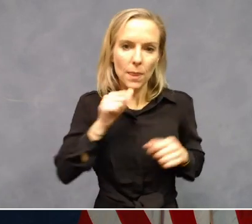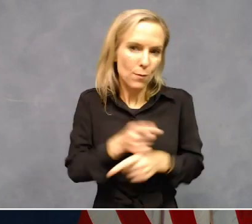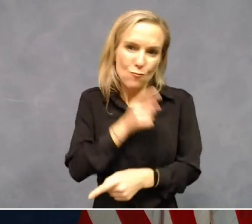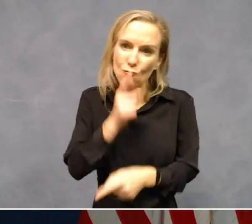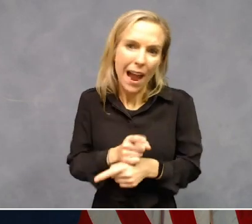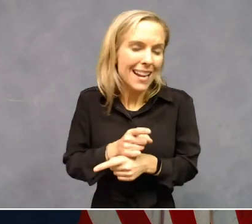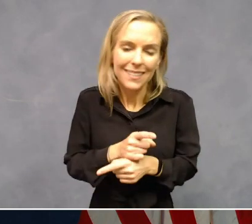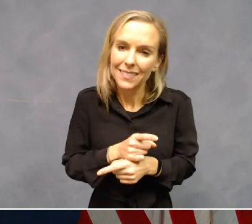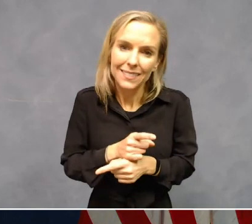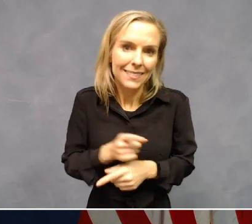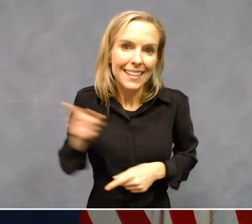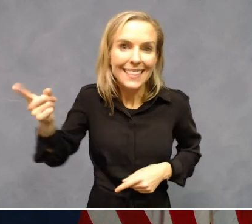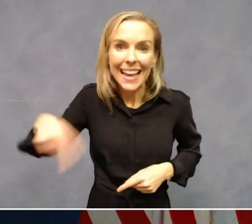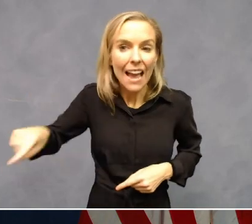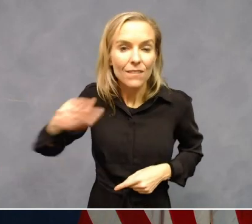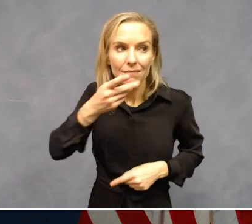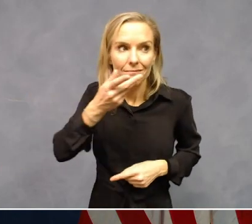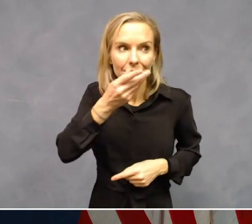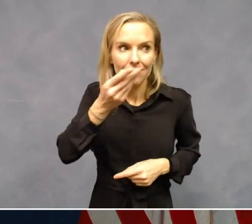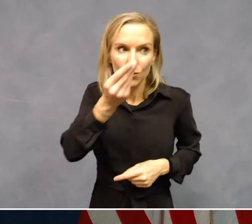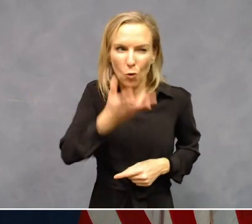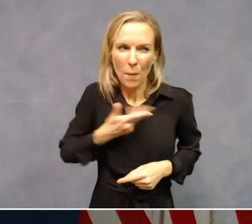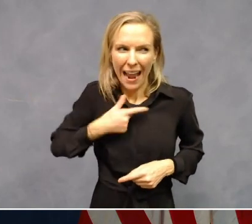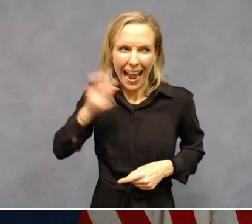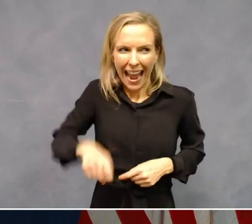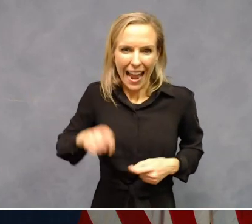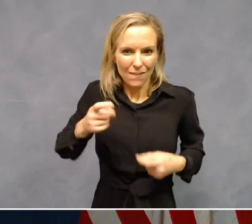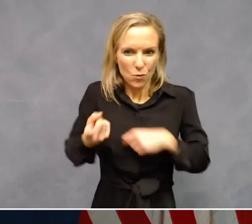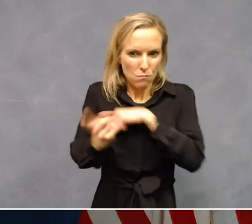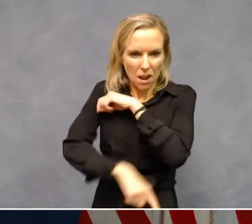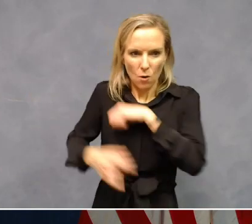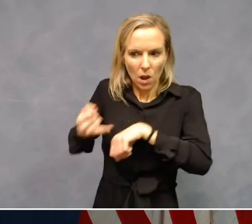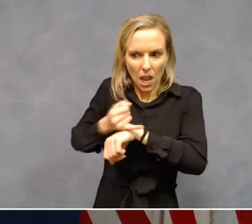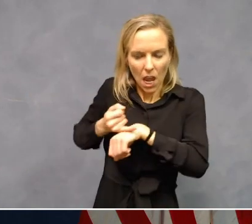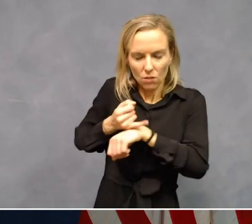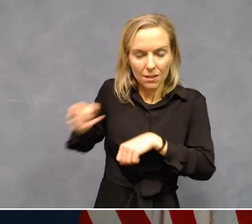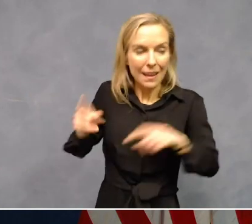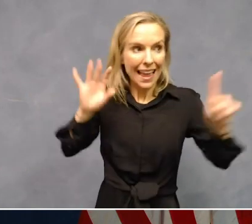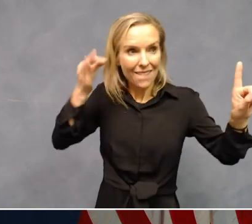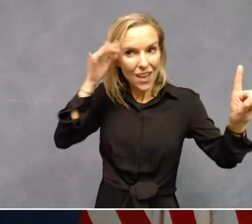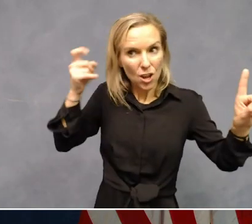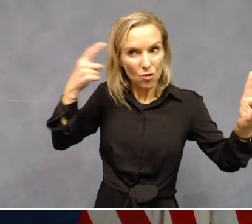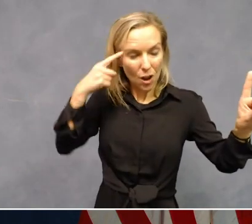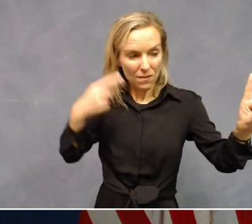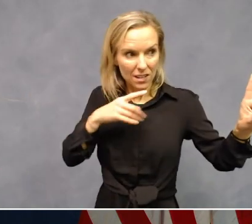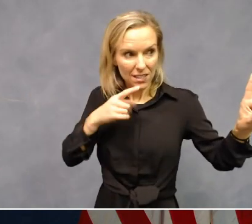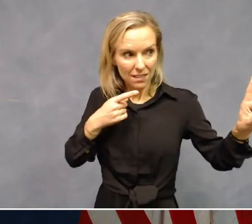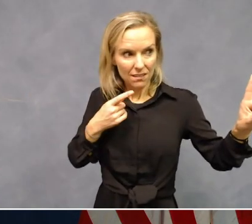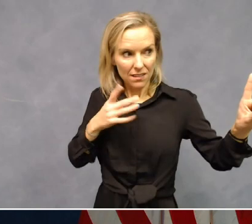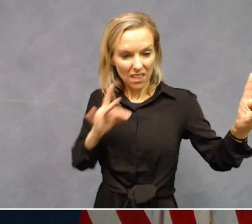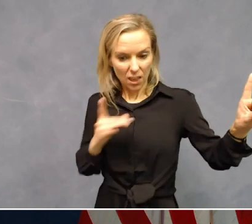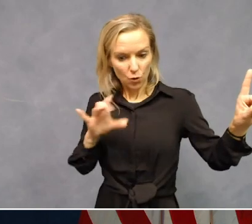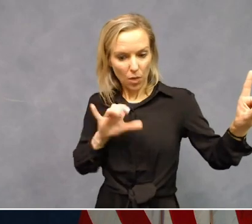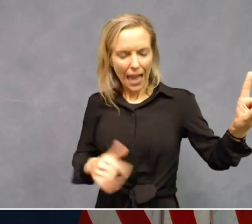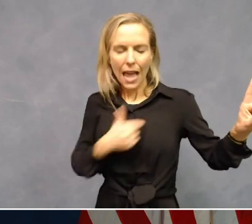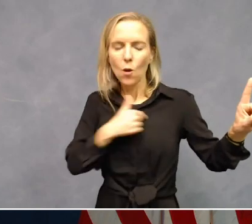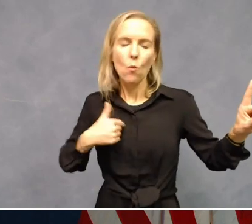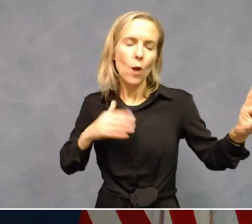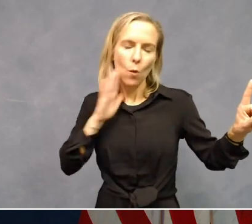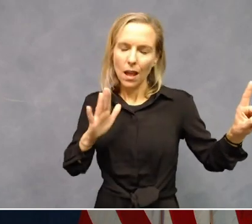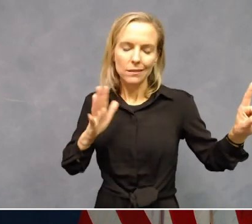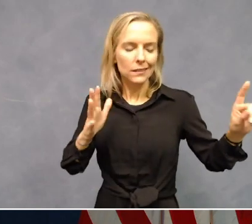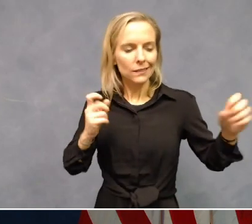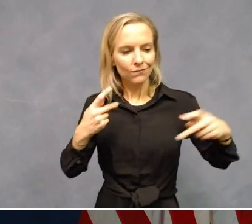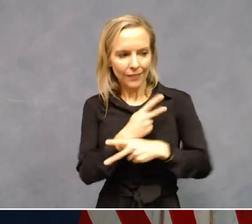And they haven't told me that we have to do that from the federal government. And if the federal government is saying to do that, we'll look for a way around that